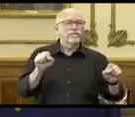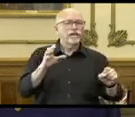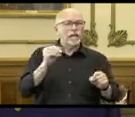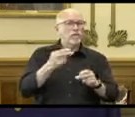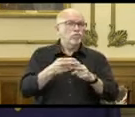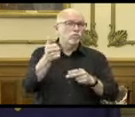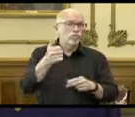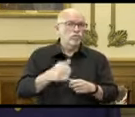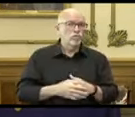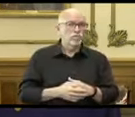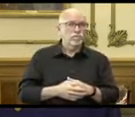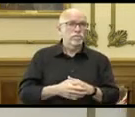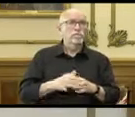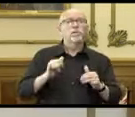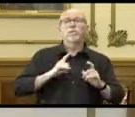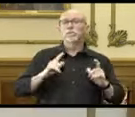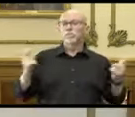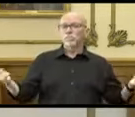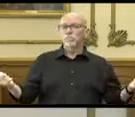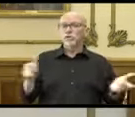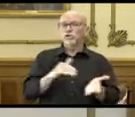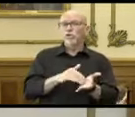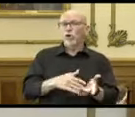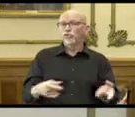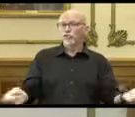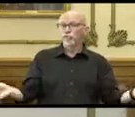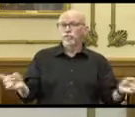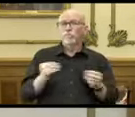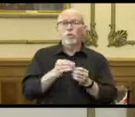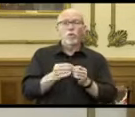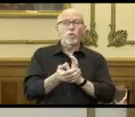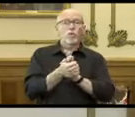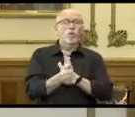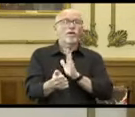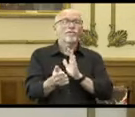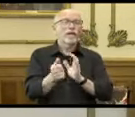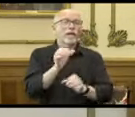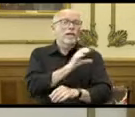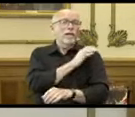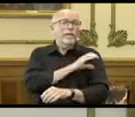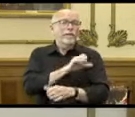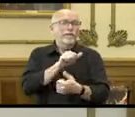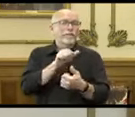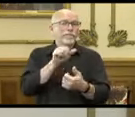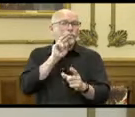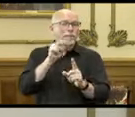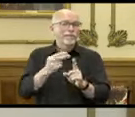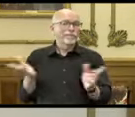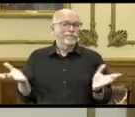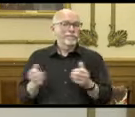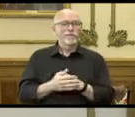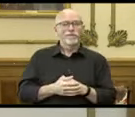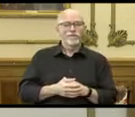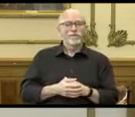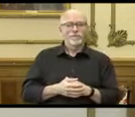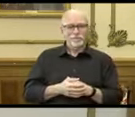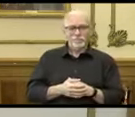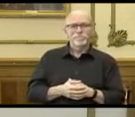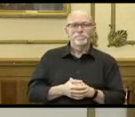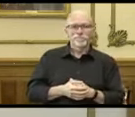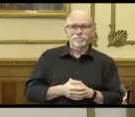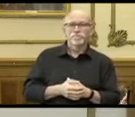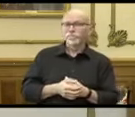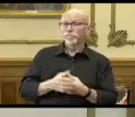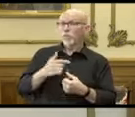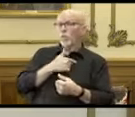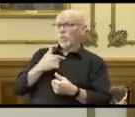sooner. And with that, I'll turn it over to the more qualified medical clinical perspectives. So while we